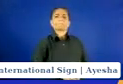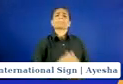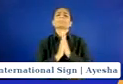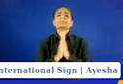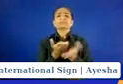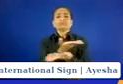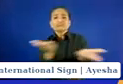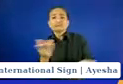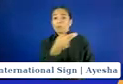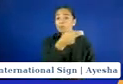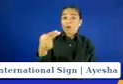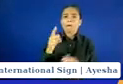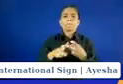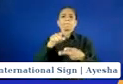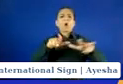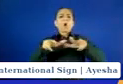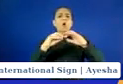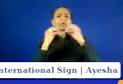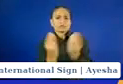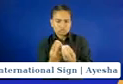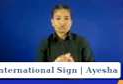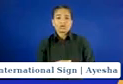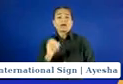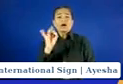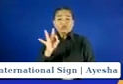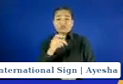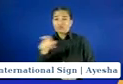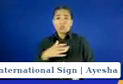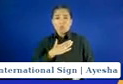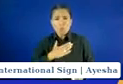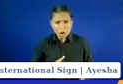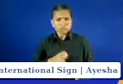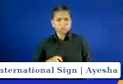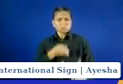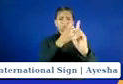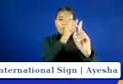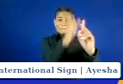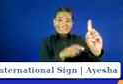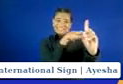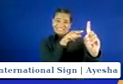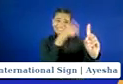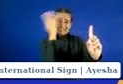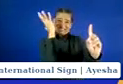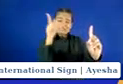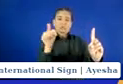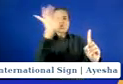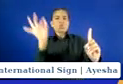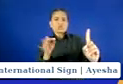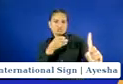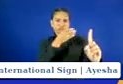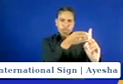speaker. There's simultaneous interpretation in French, Portuguese, and